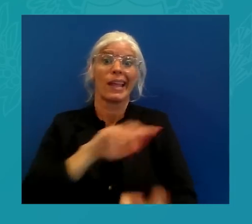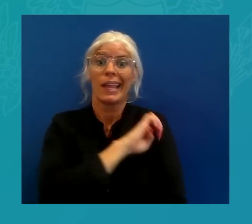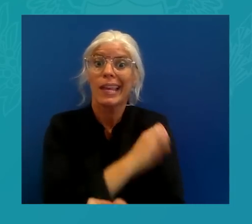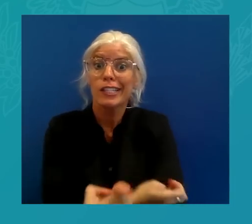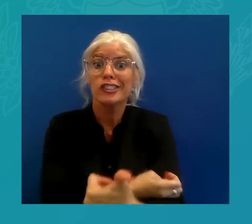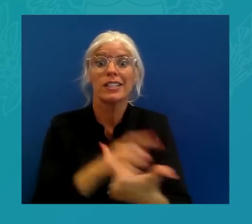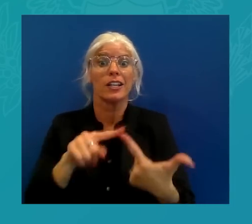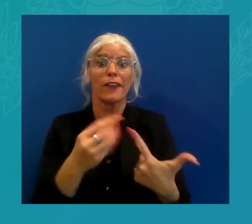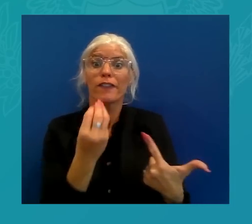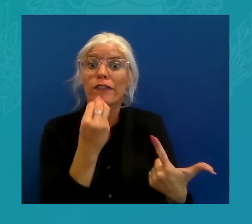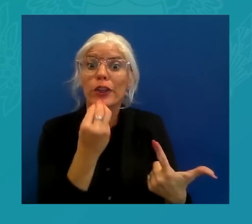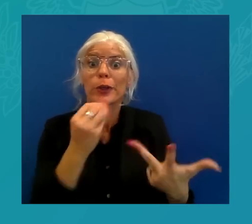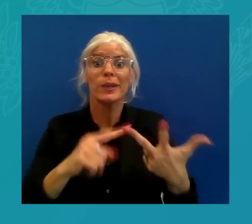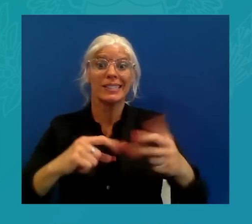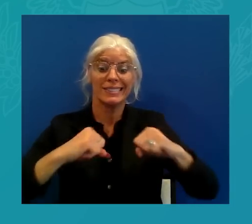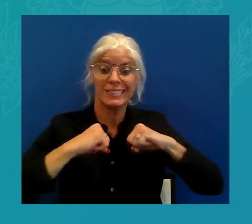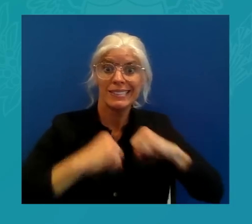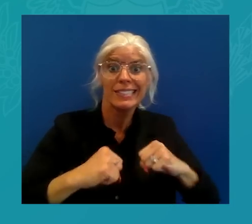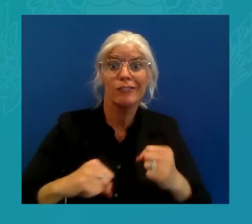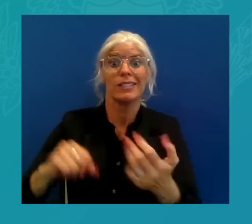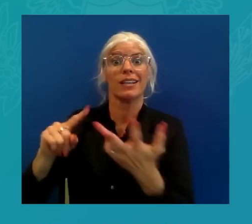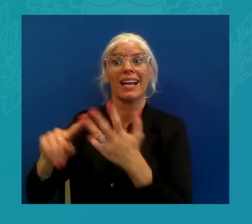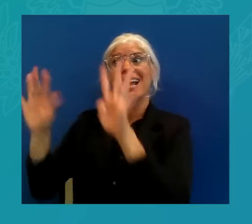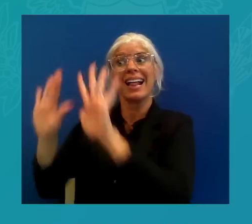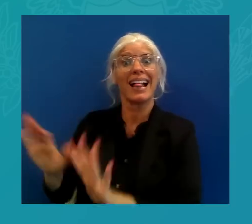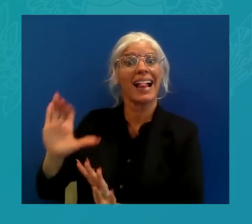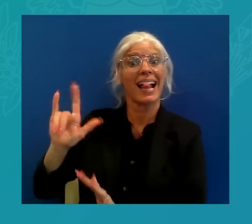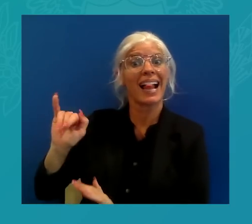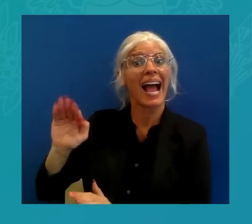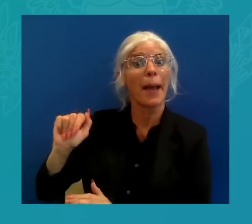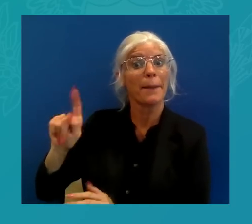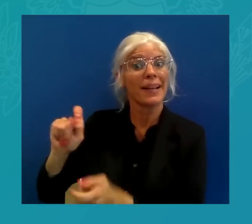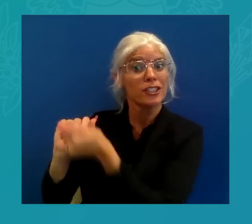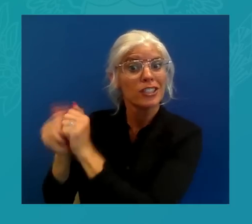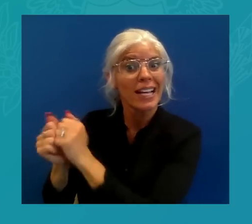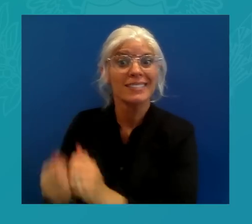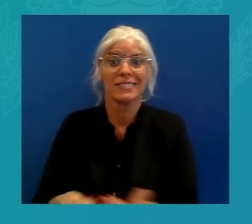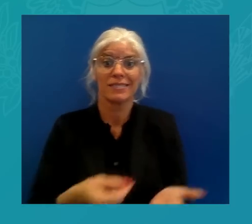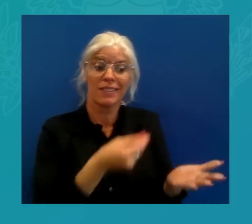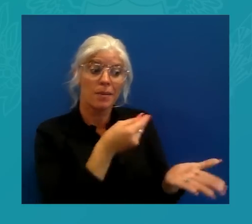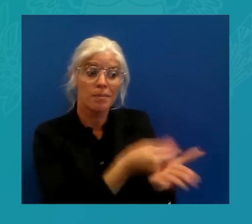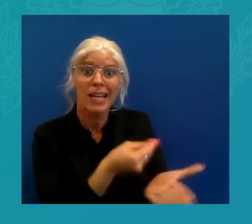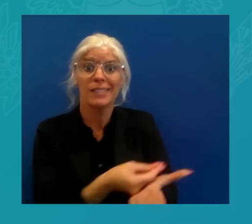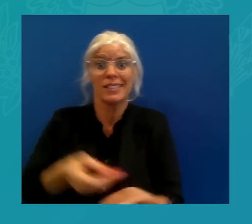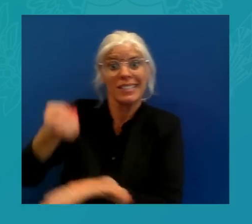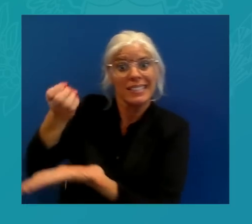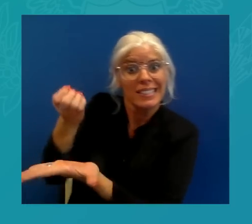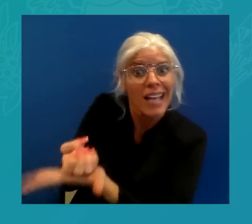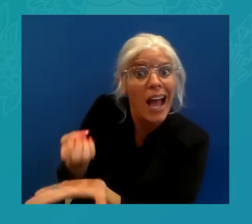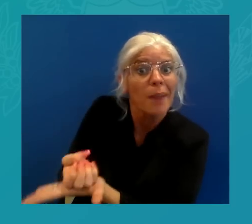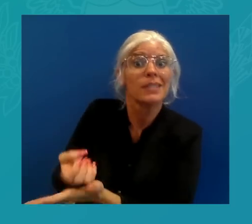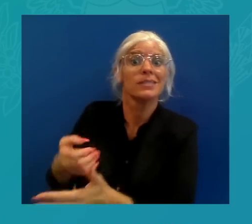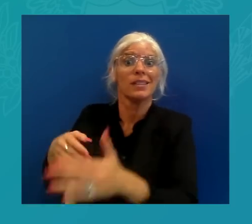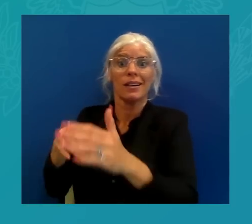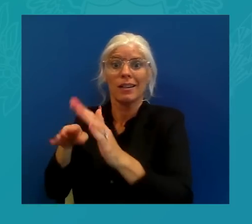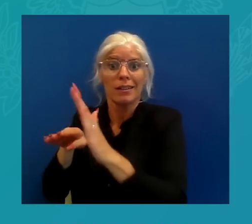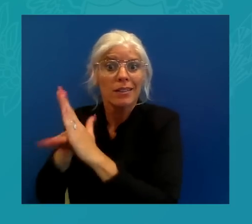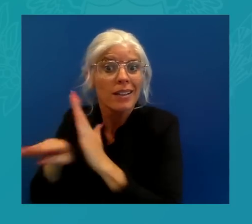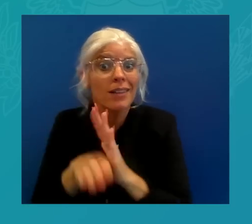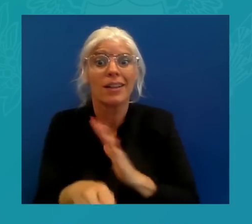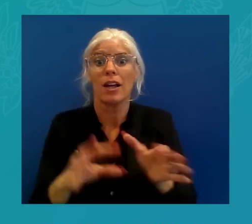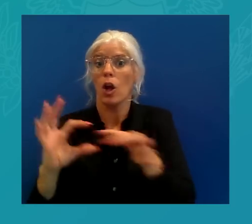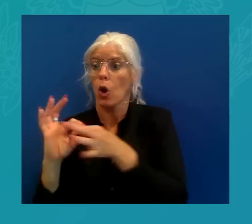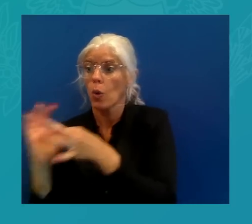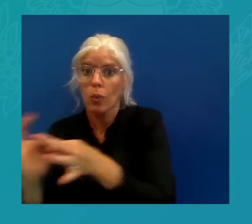security, climate resilience, development finance and economic opportunity, and regional